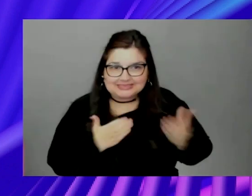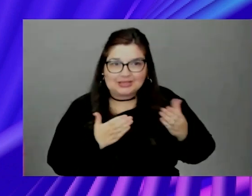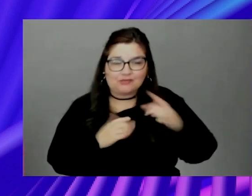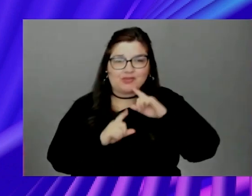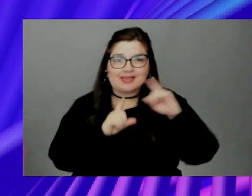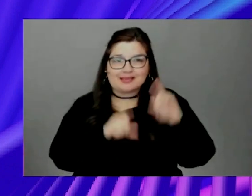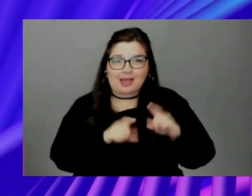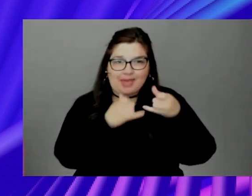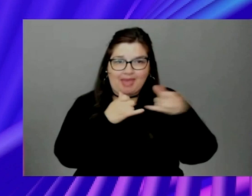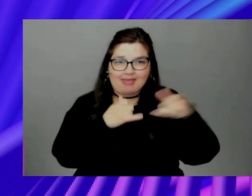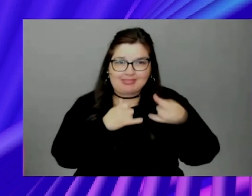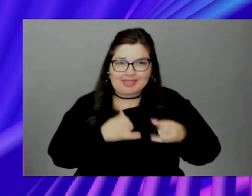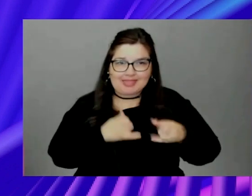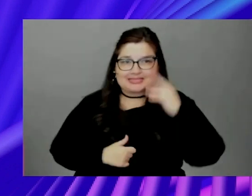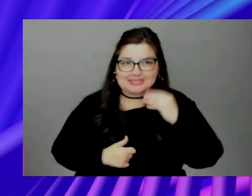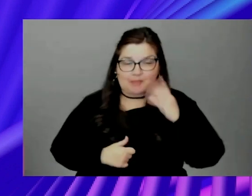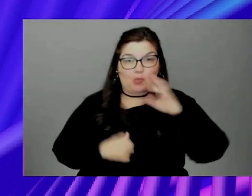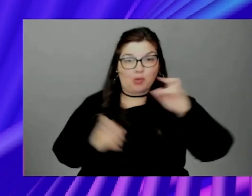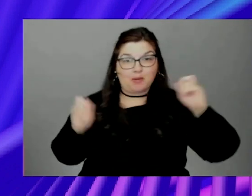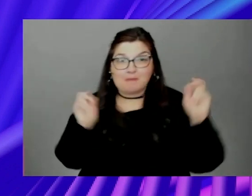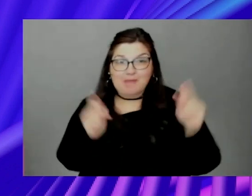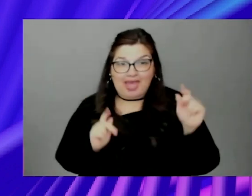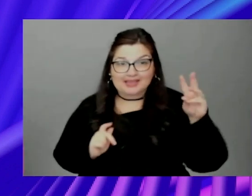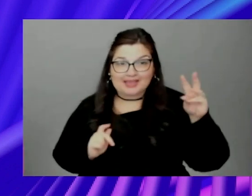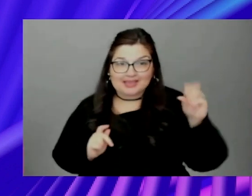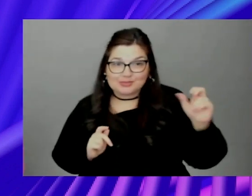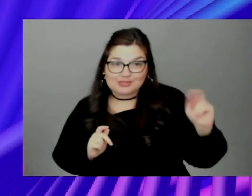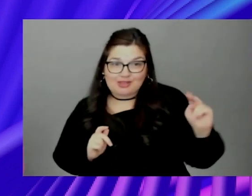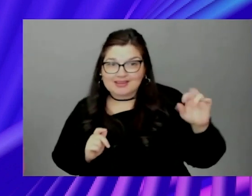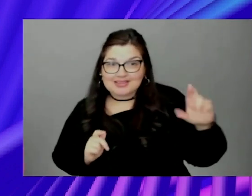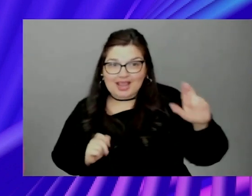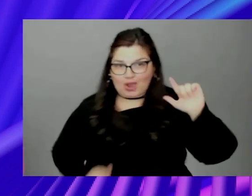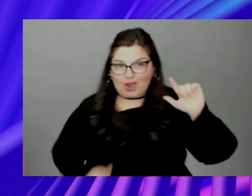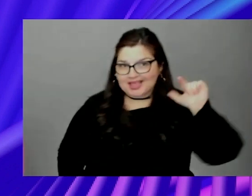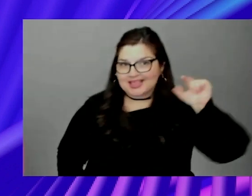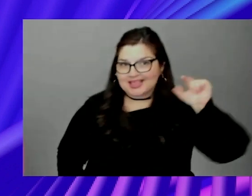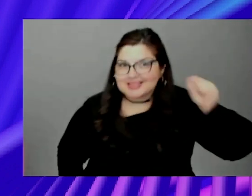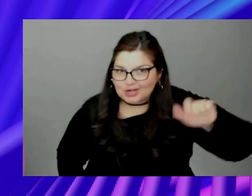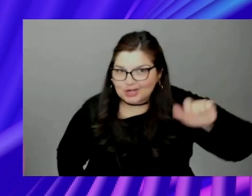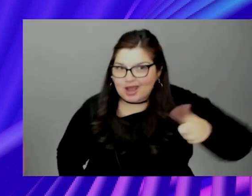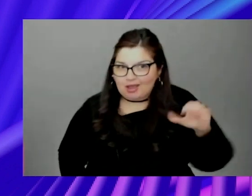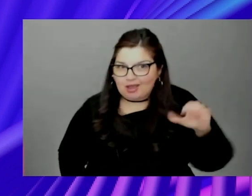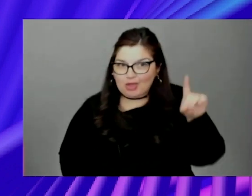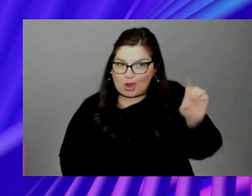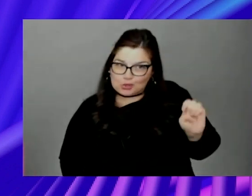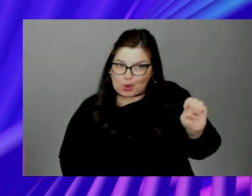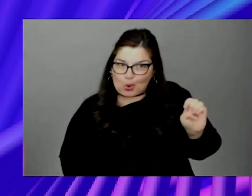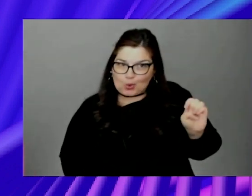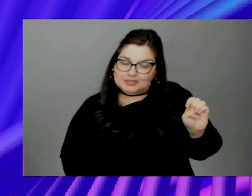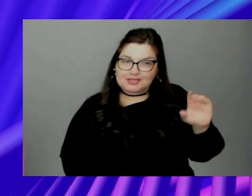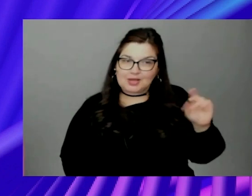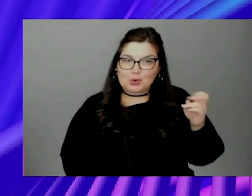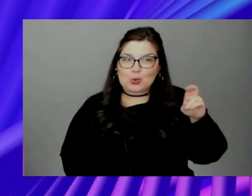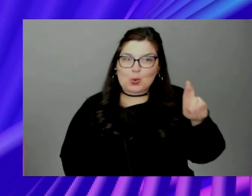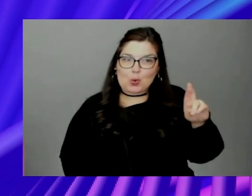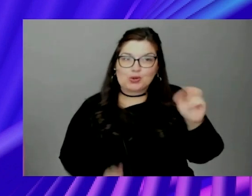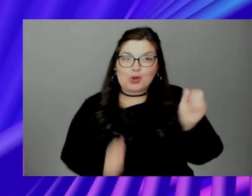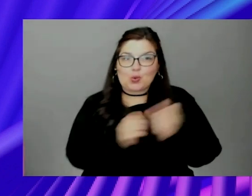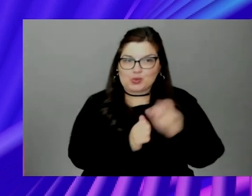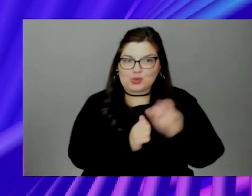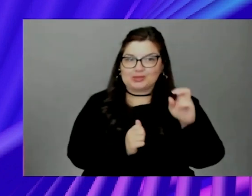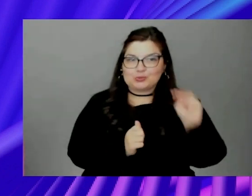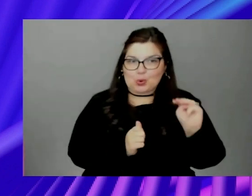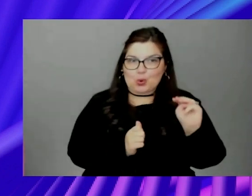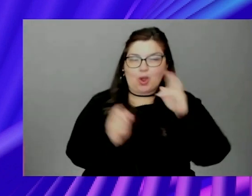going to be right back on AWS on Air, and later on we're going to have another code corner with Norm to take a look at the Visual Studio side